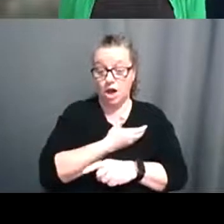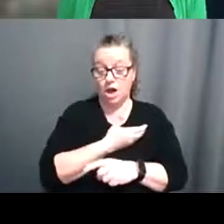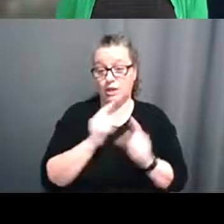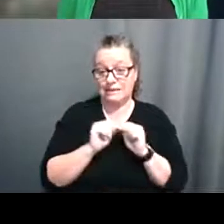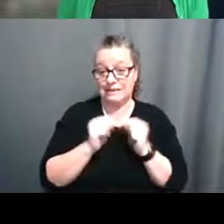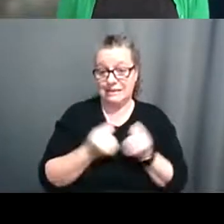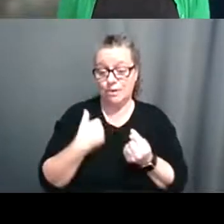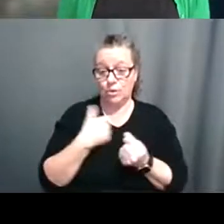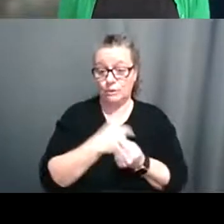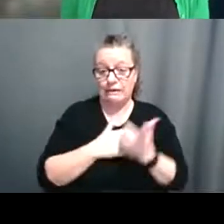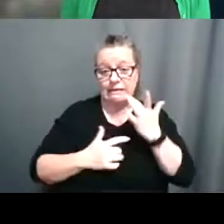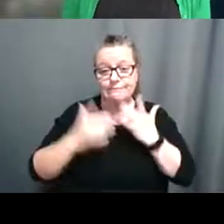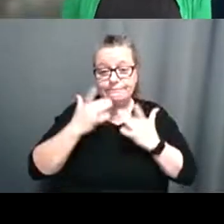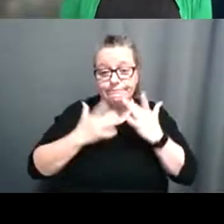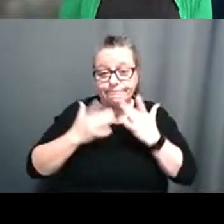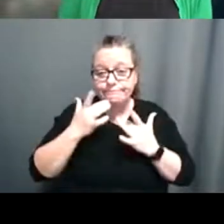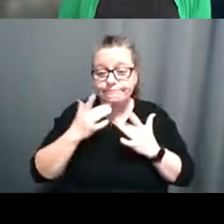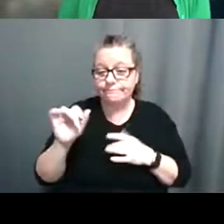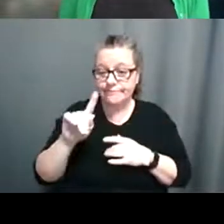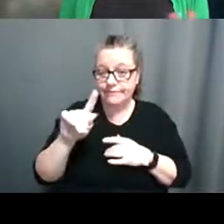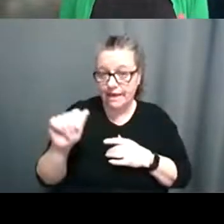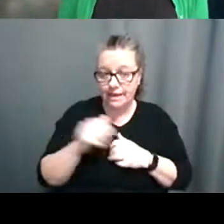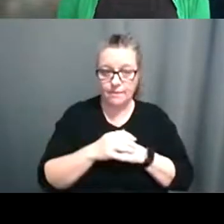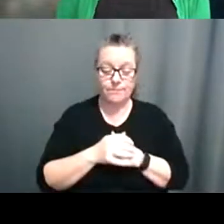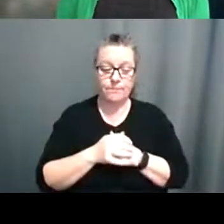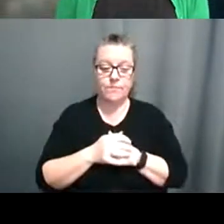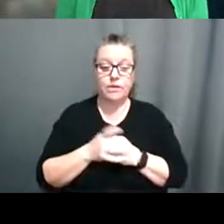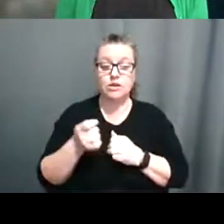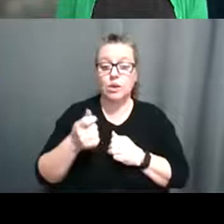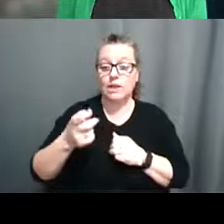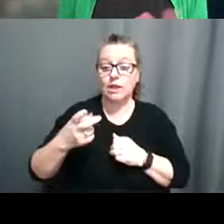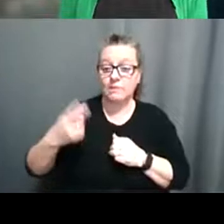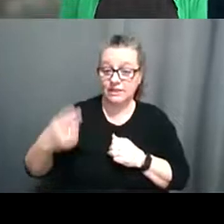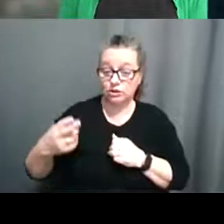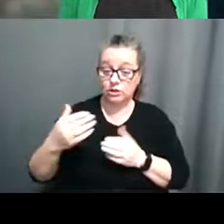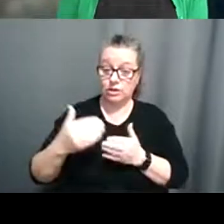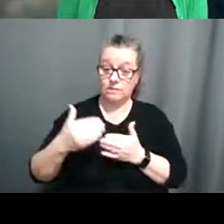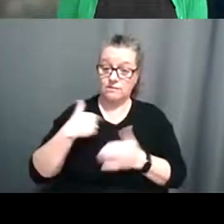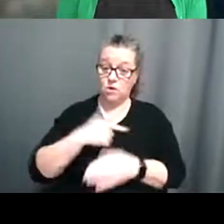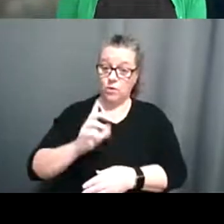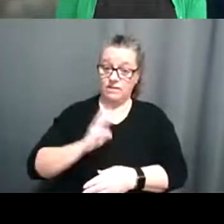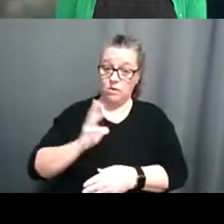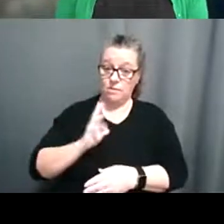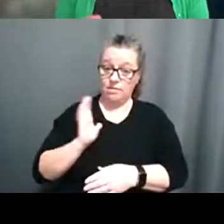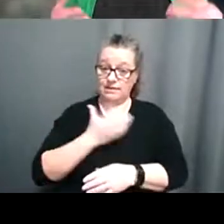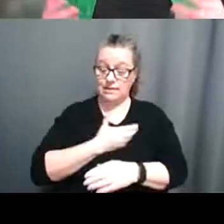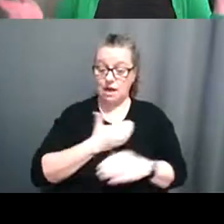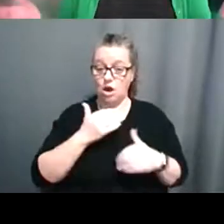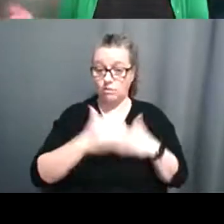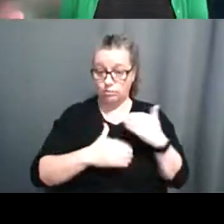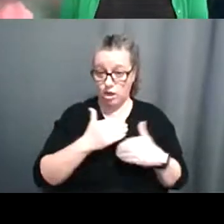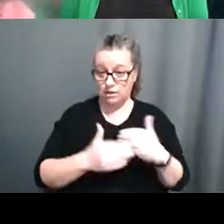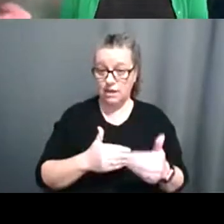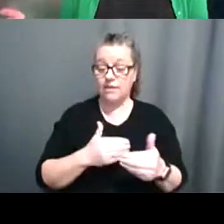data. So a little bit of history. During the couple of years before we formalized our process, there was an